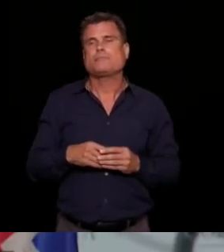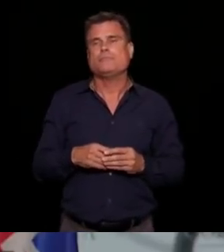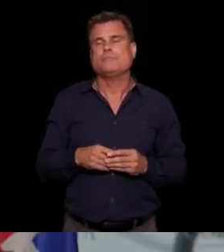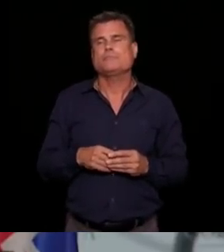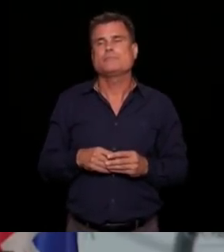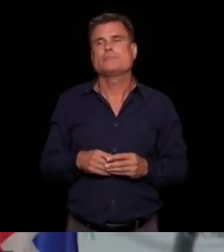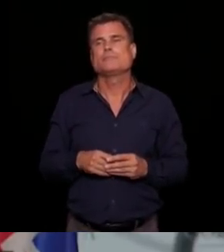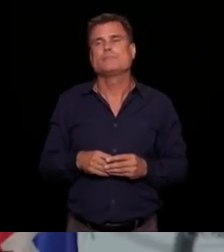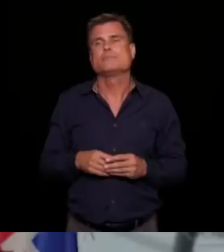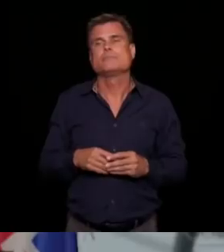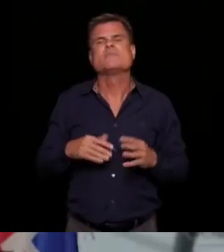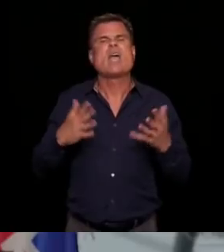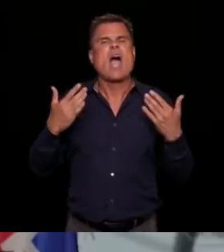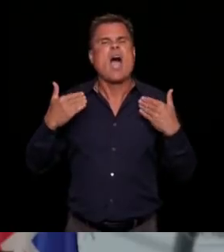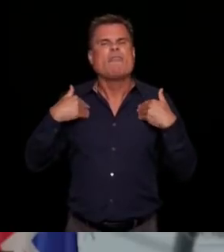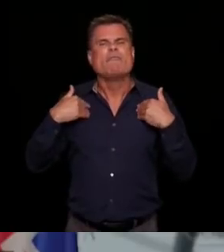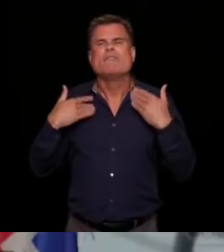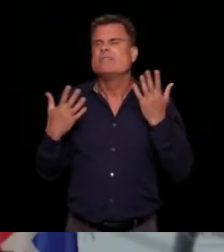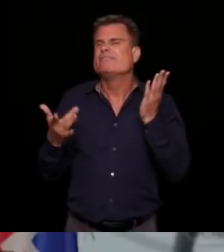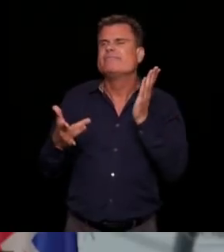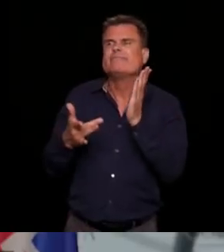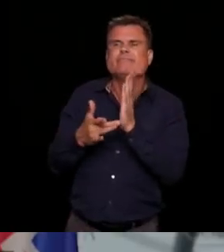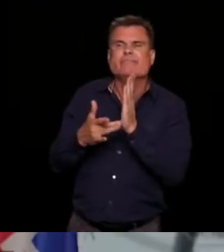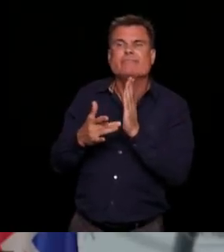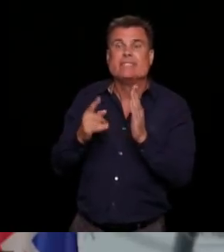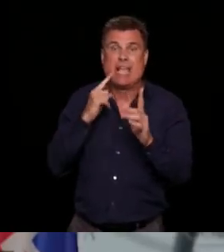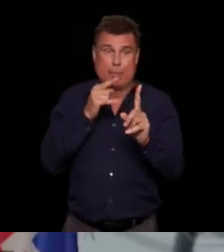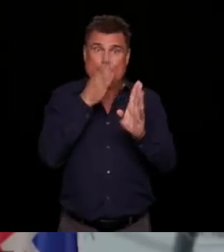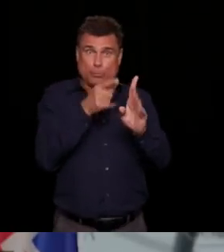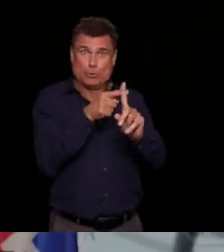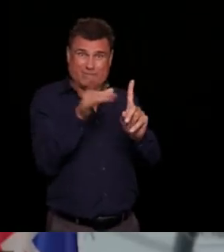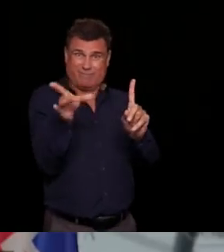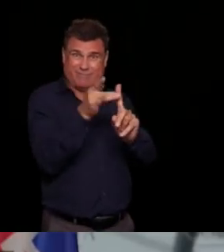as identifying contacts and asking them to self-isolate,